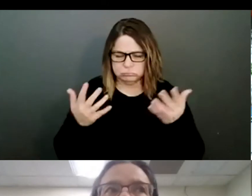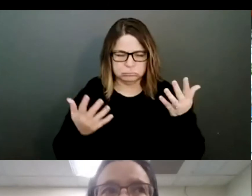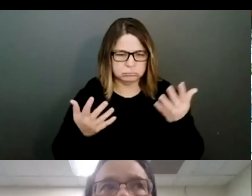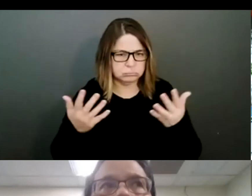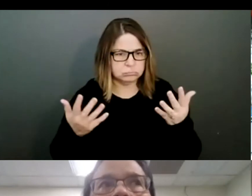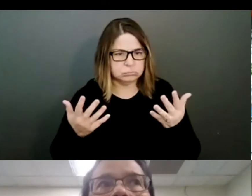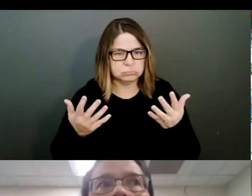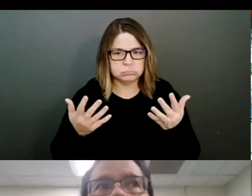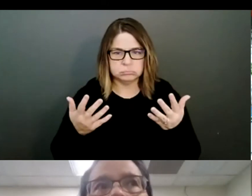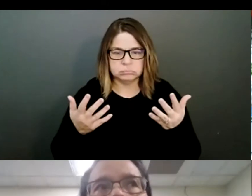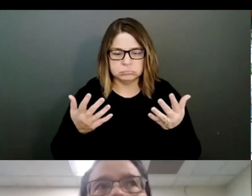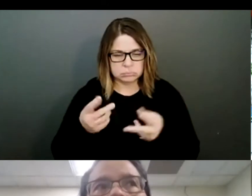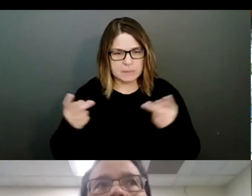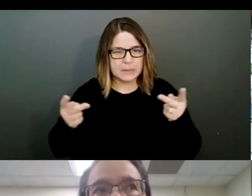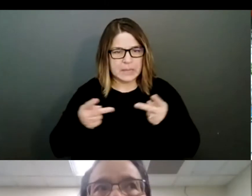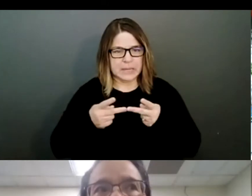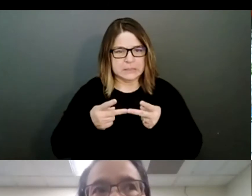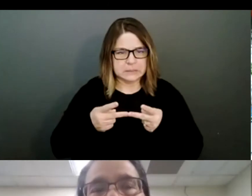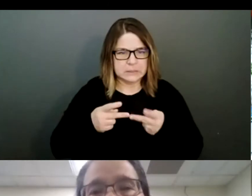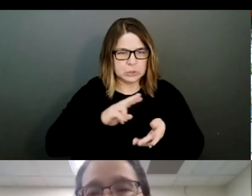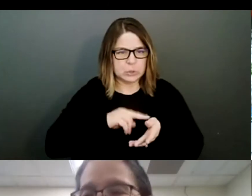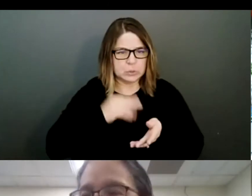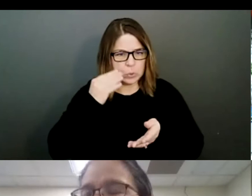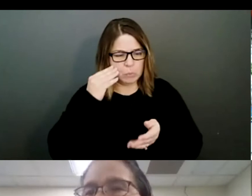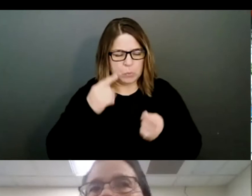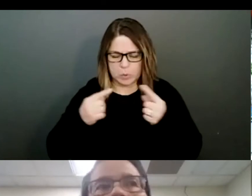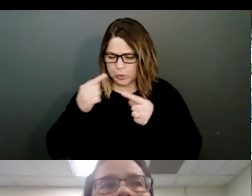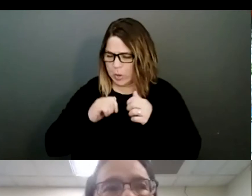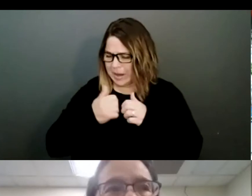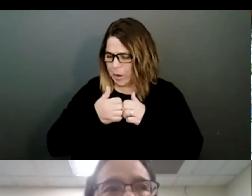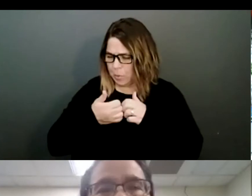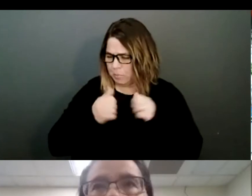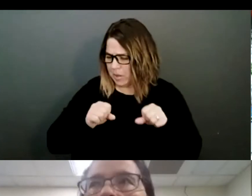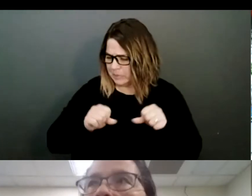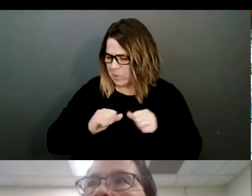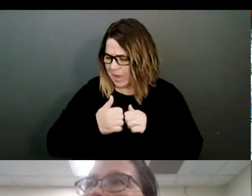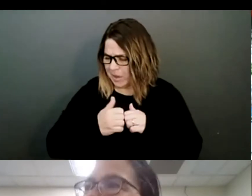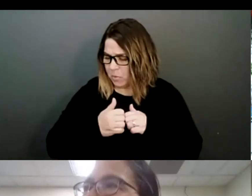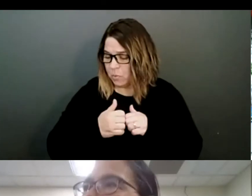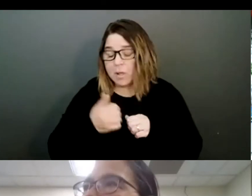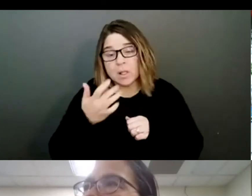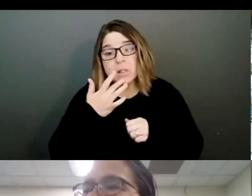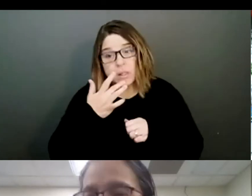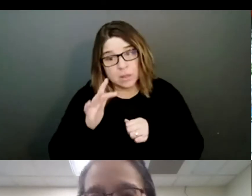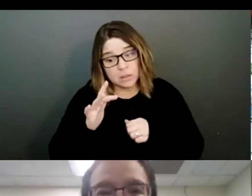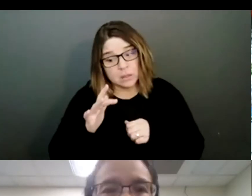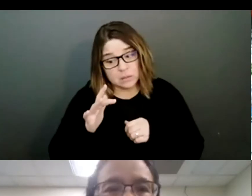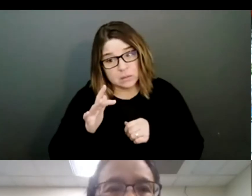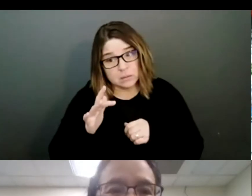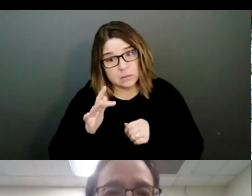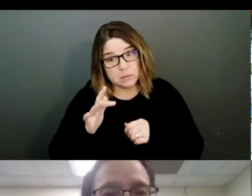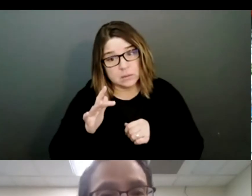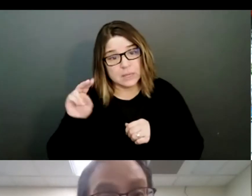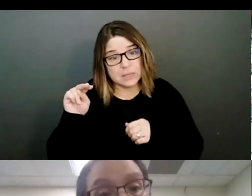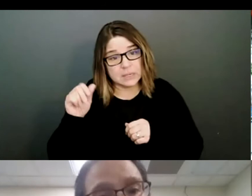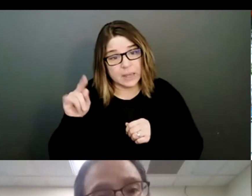the place was kind of wondering how we're going to do that. And luckily, there's a Native girl